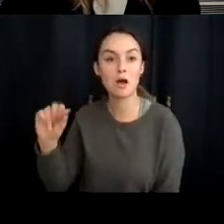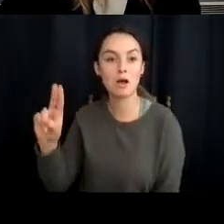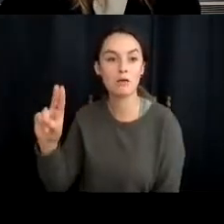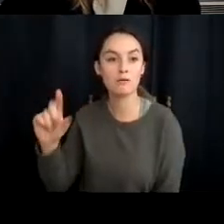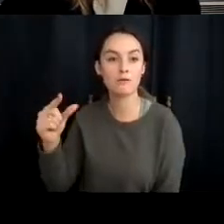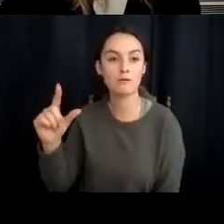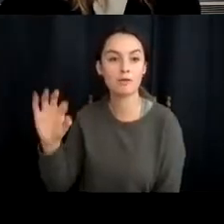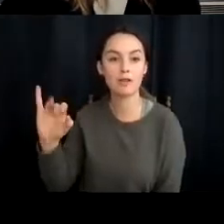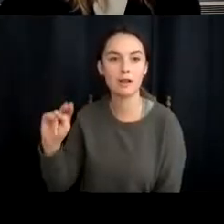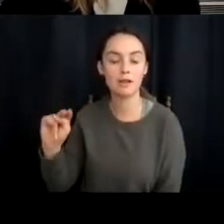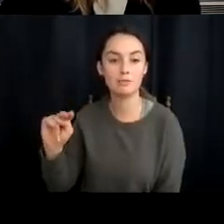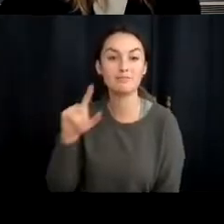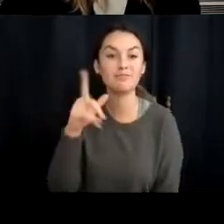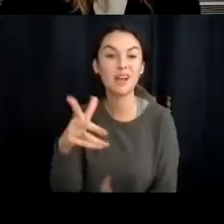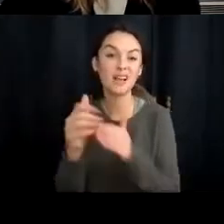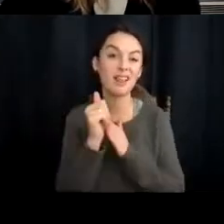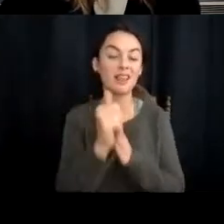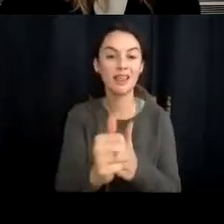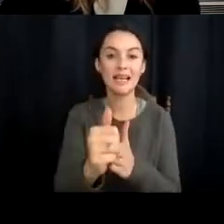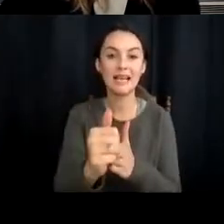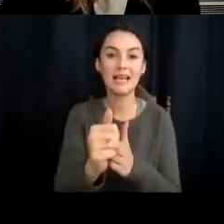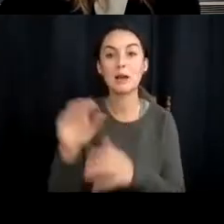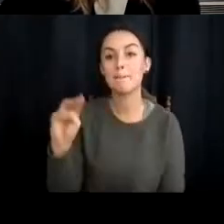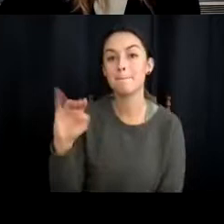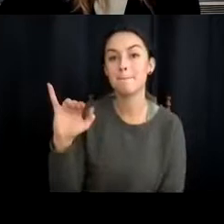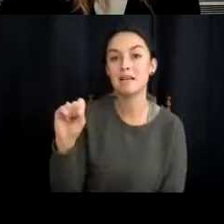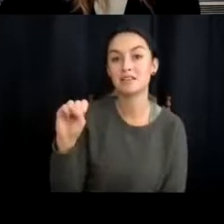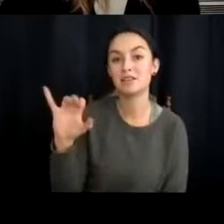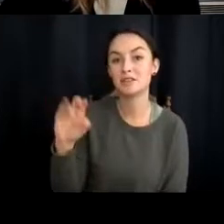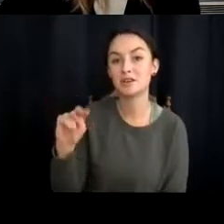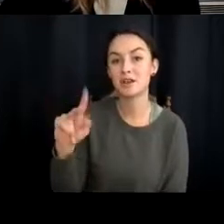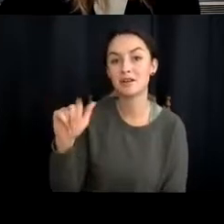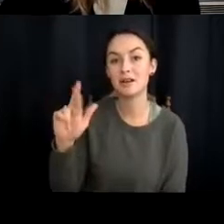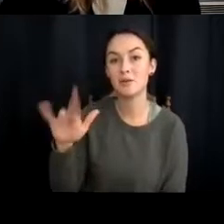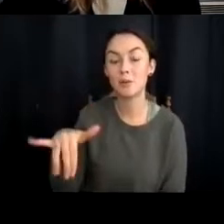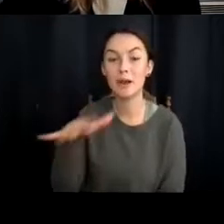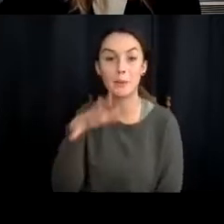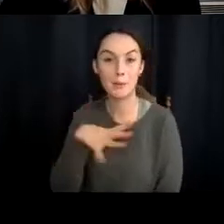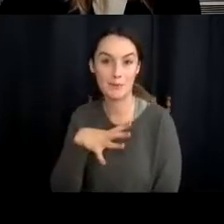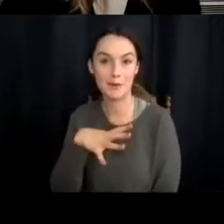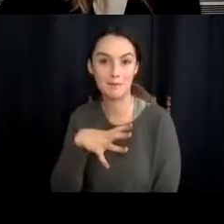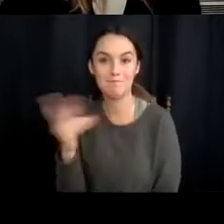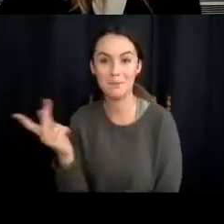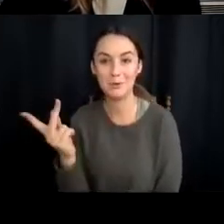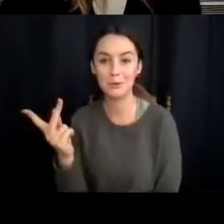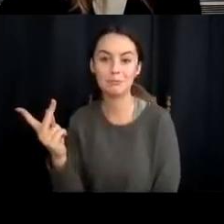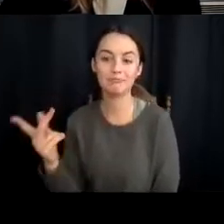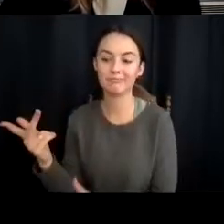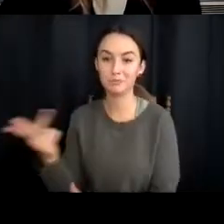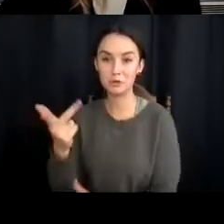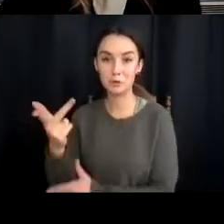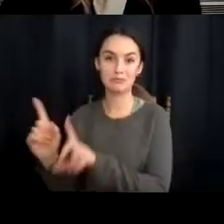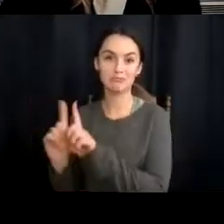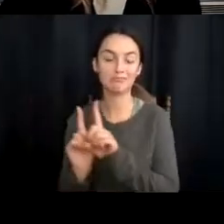in 1836. Their names are Eliza Spalding and Narcissa Whitman. They're pictured here. Now, McLaughlin, he was not